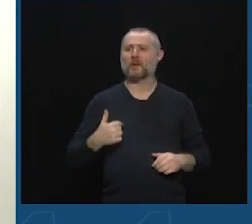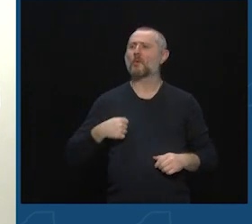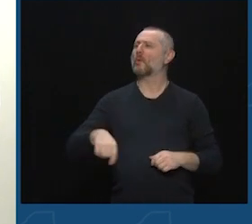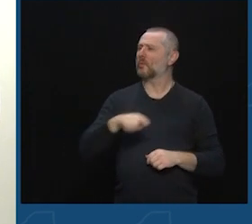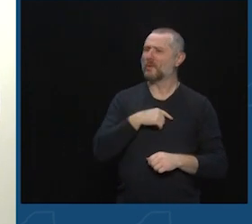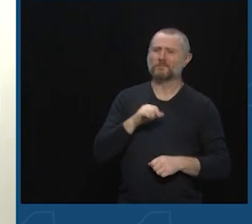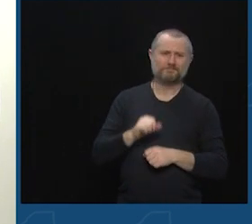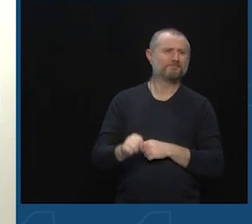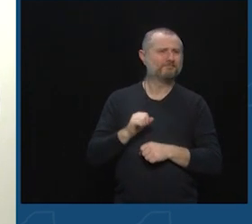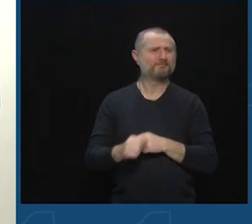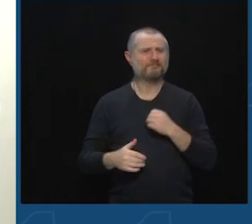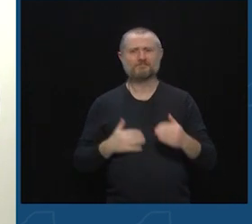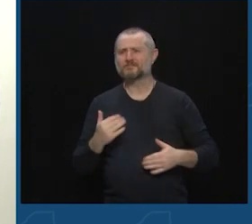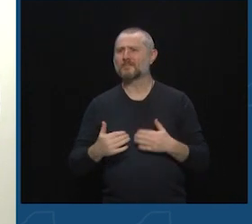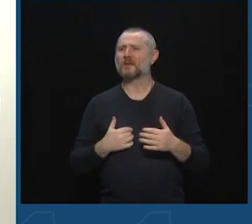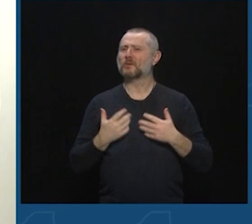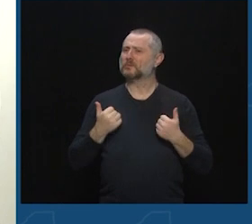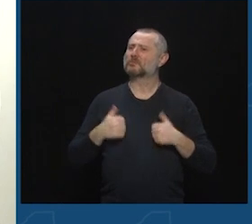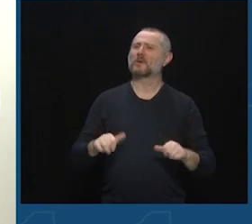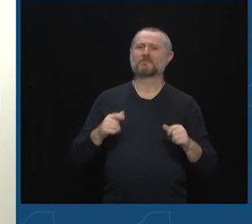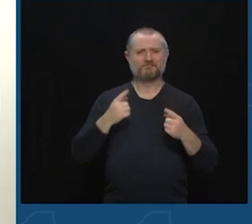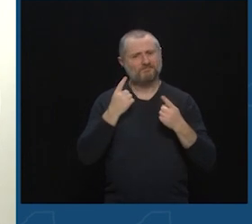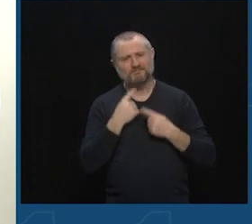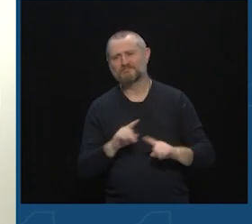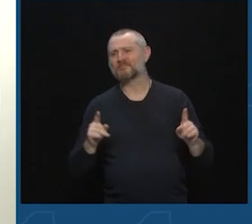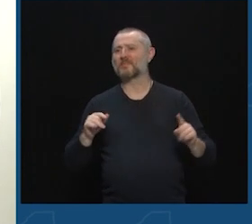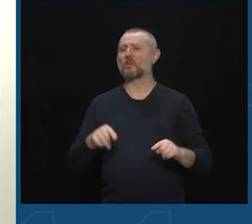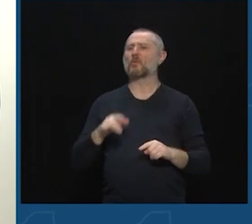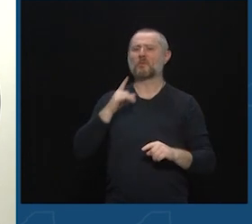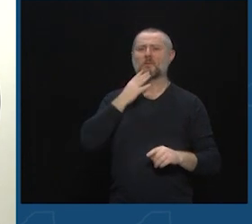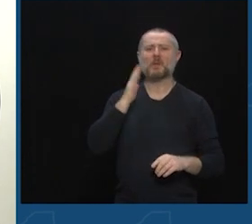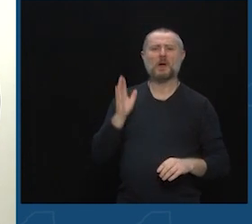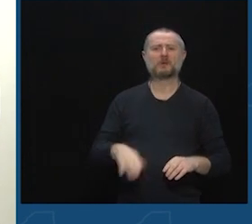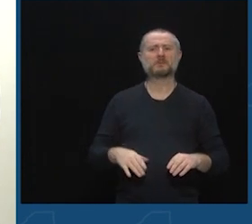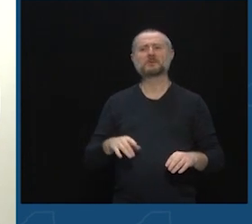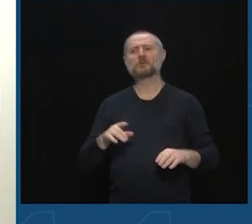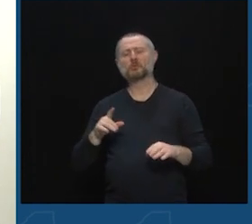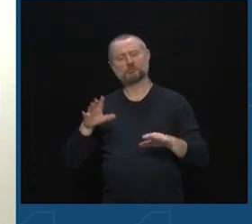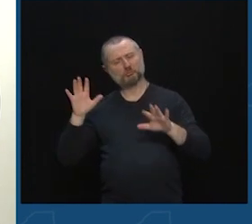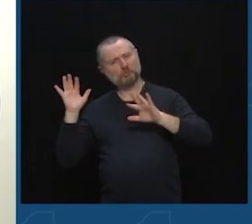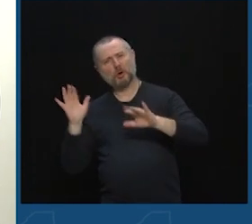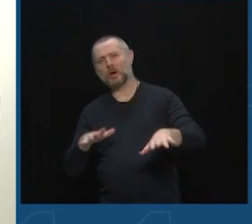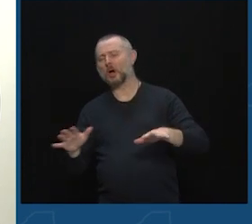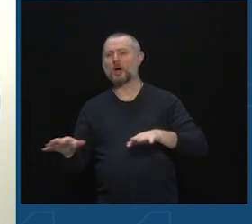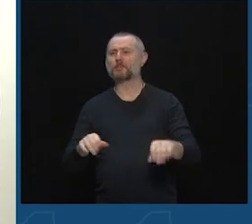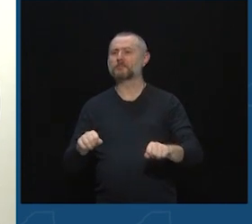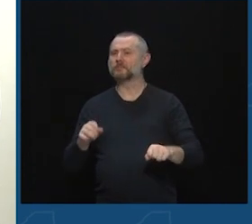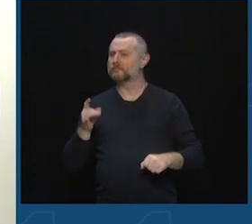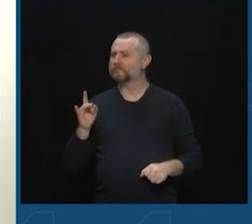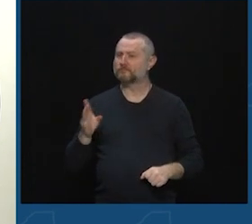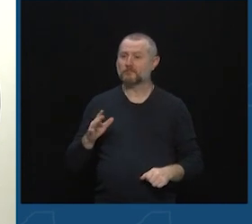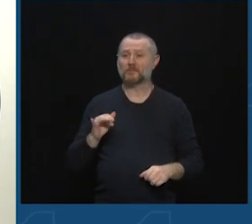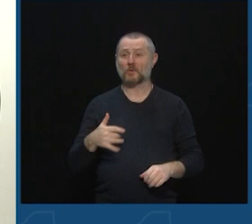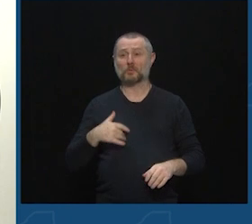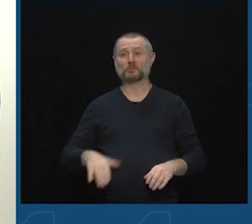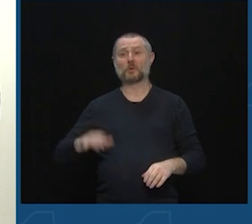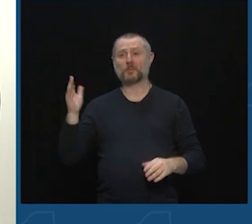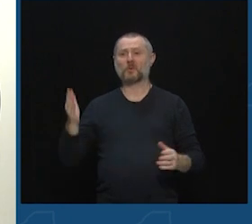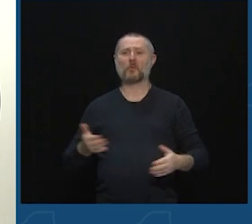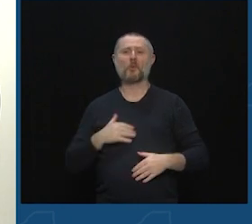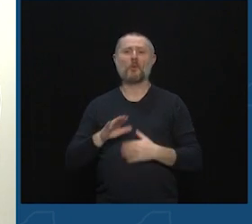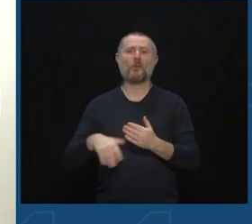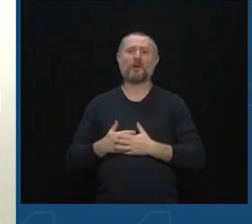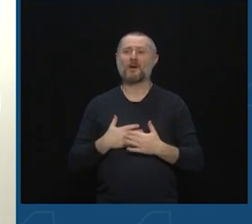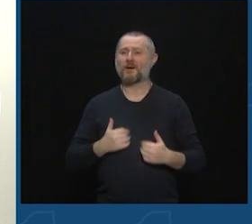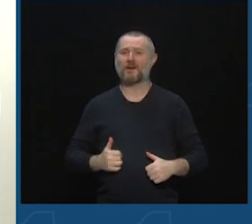kinds of ways to get through really an unprecedented winter storm for us. I grew up here. I've spent my life here. We're all